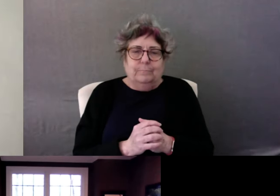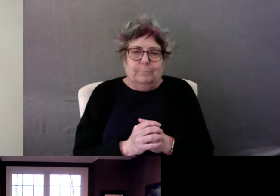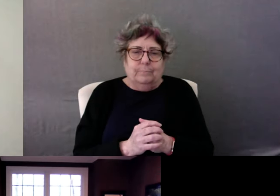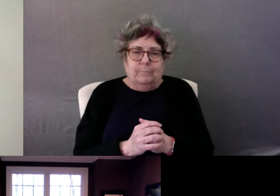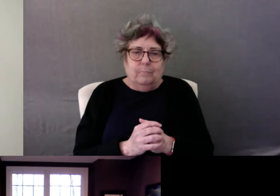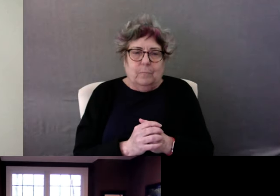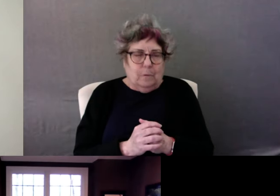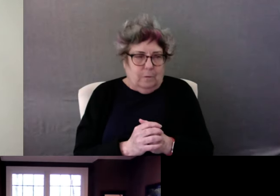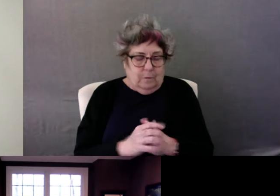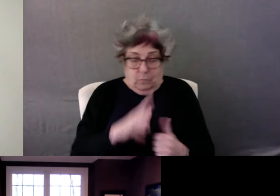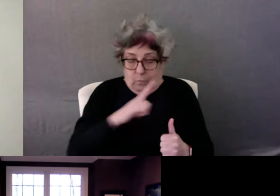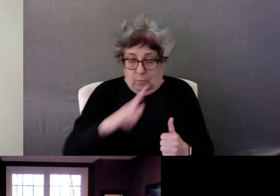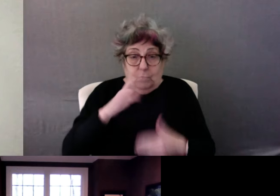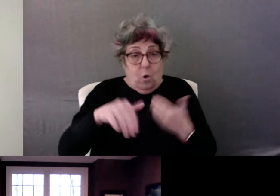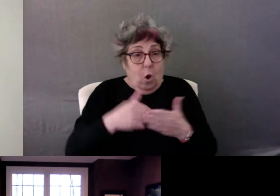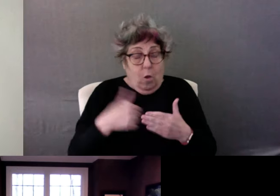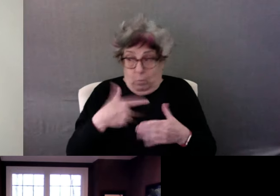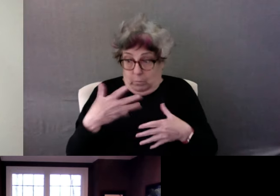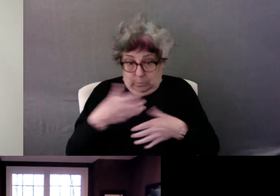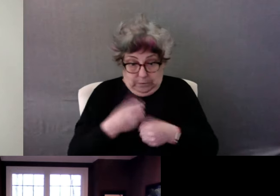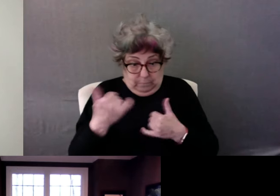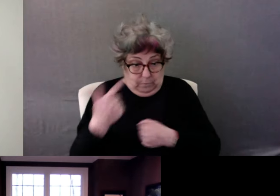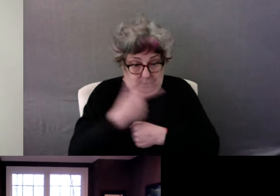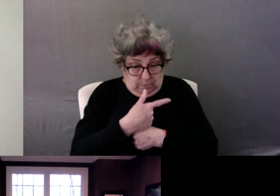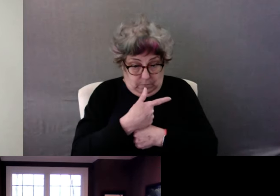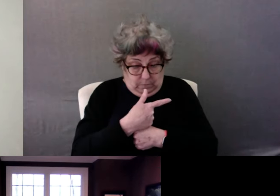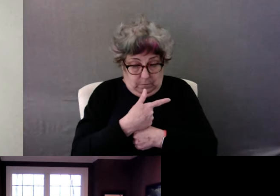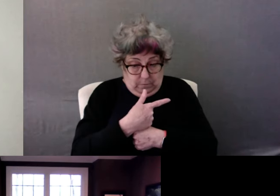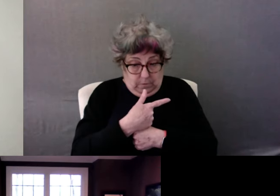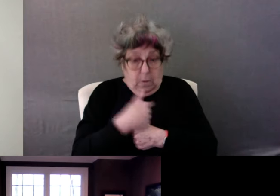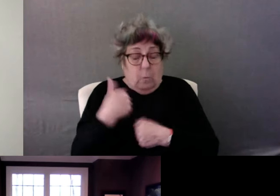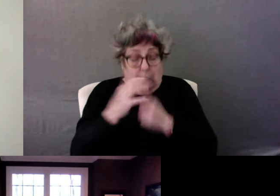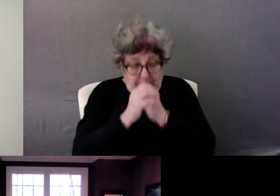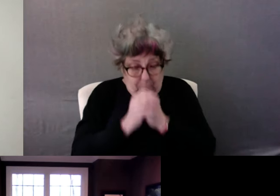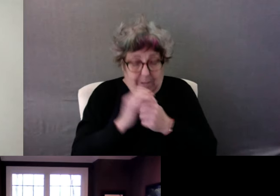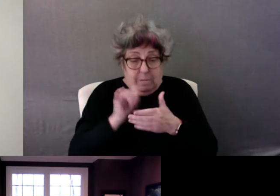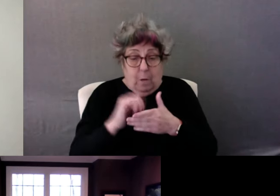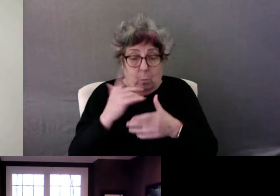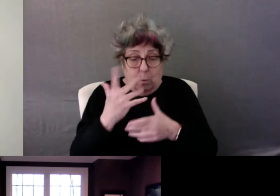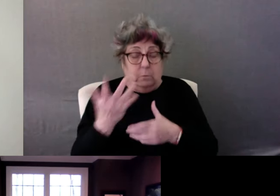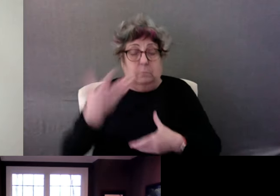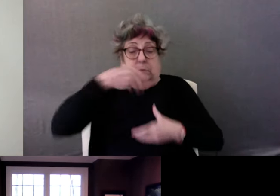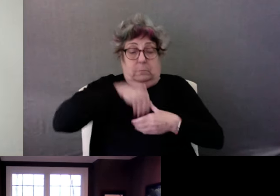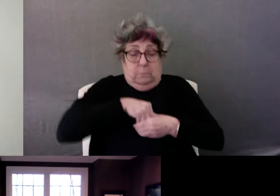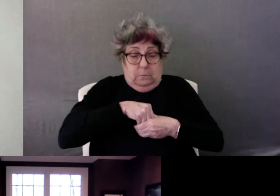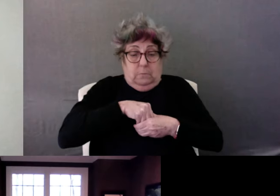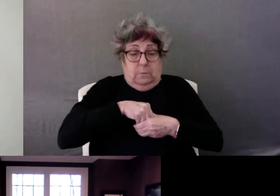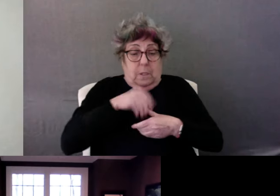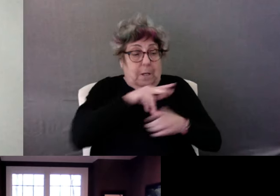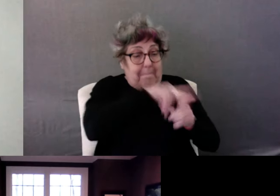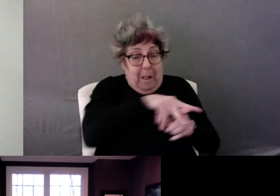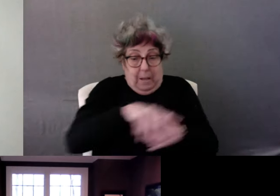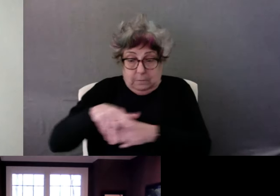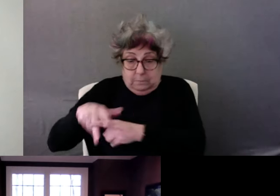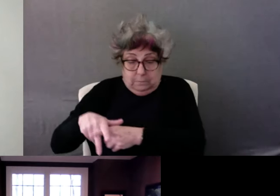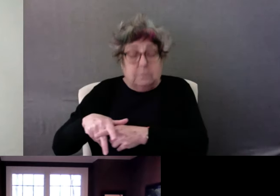Lord, for all that we have received this day, we pray that we would digest it and apply it. We thank